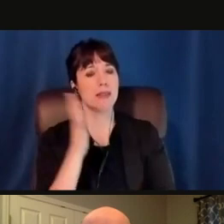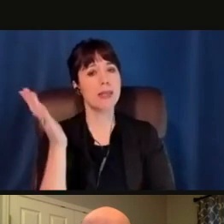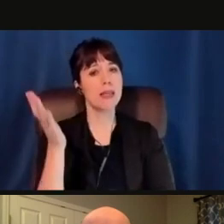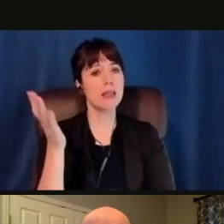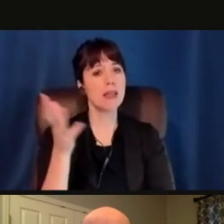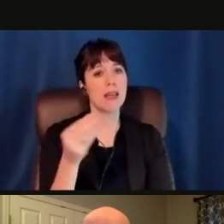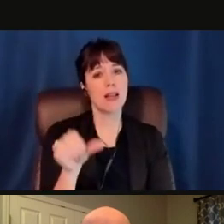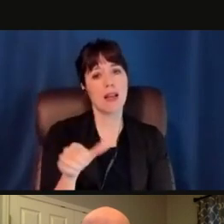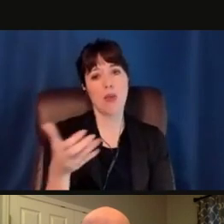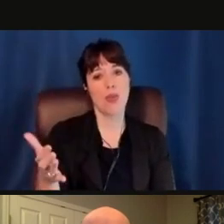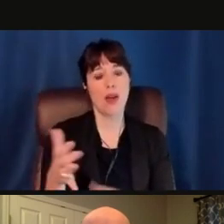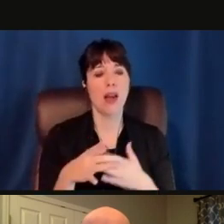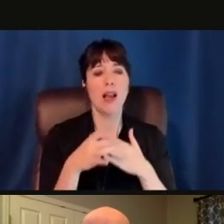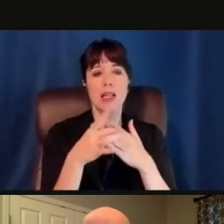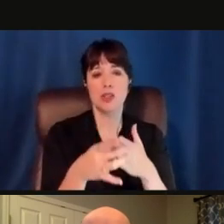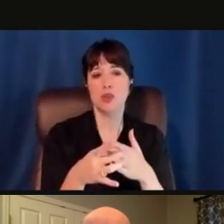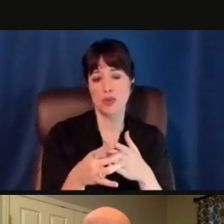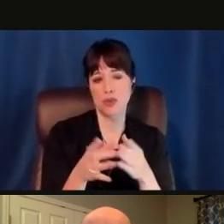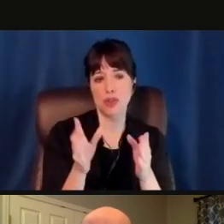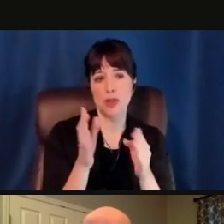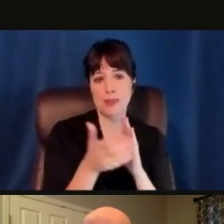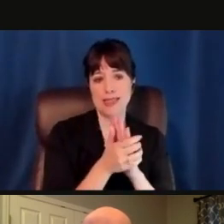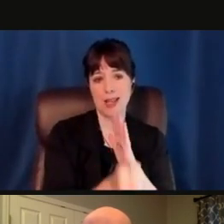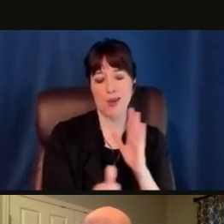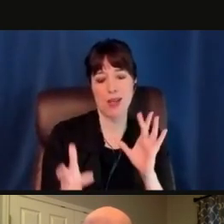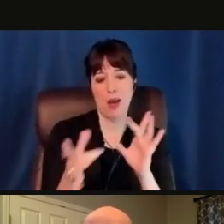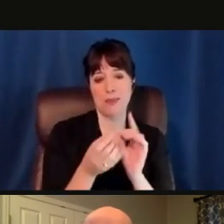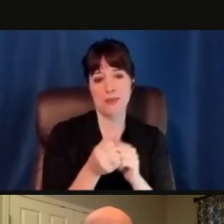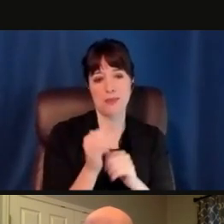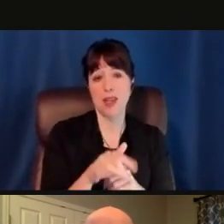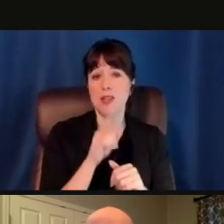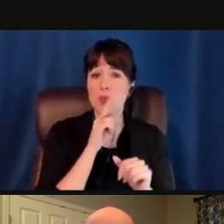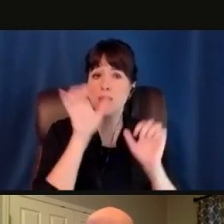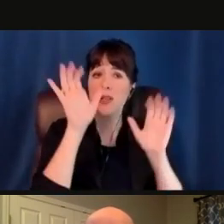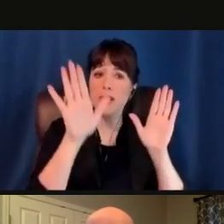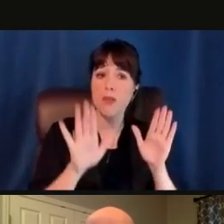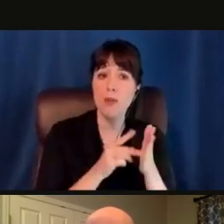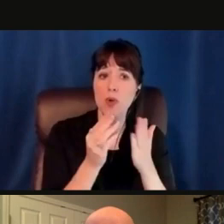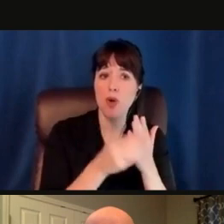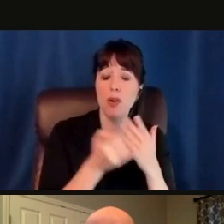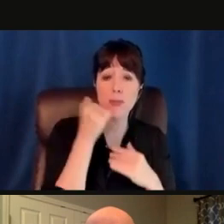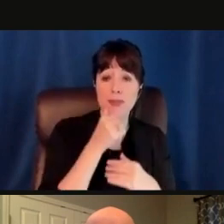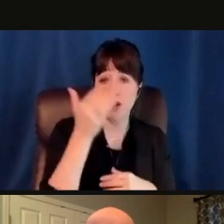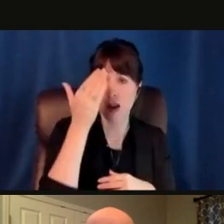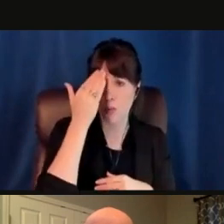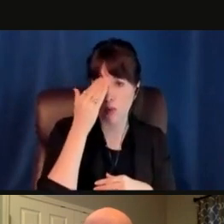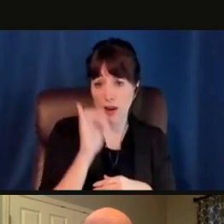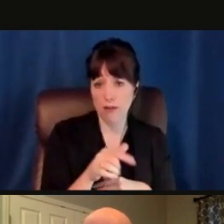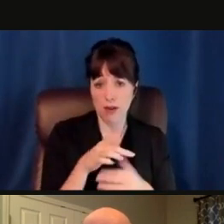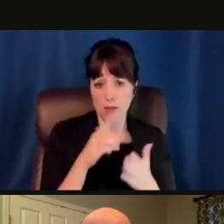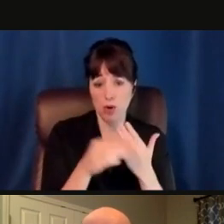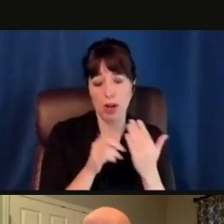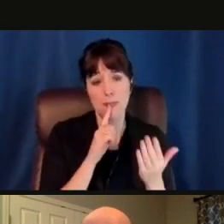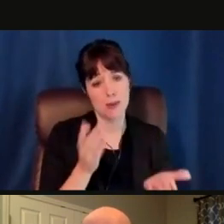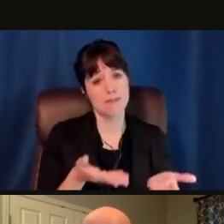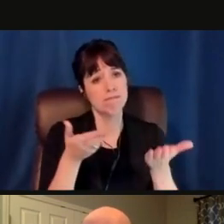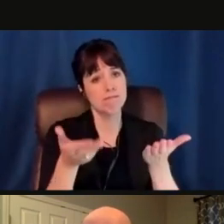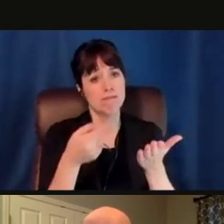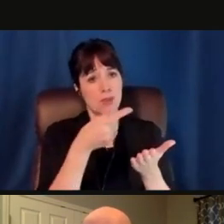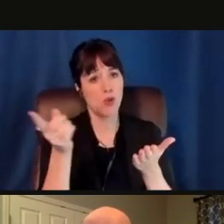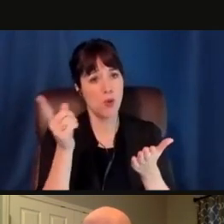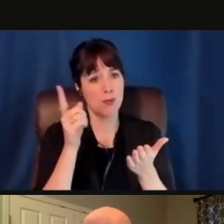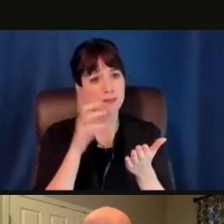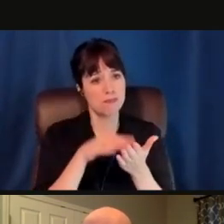that and leadership skills that kind of go along with it. So it's a really great program. If you're not aware of it, I definitely suggest you look into it.